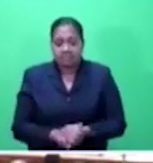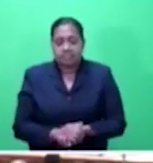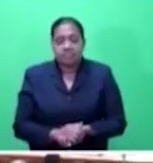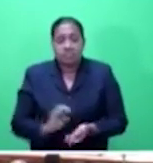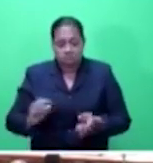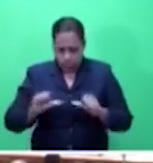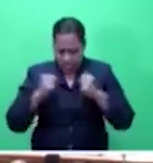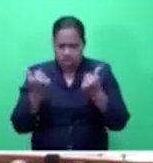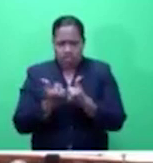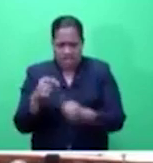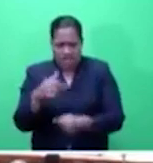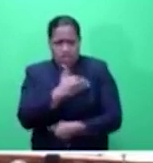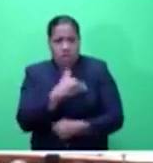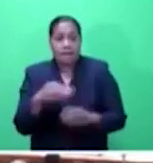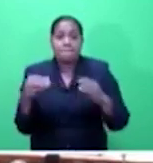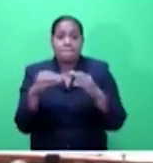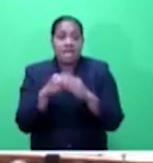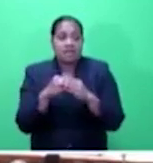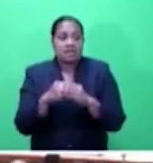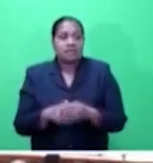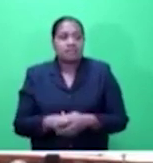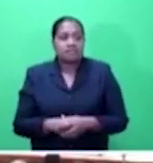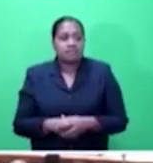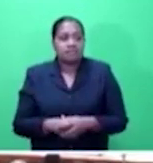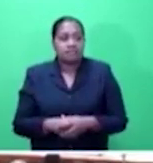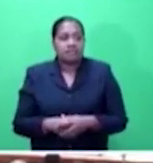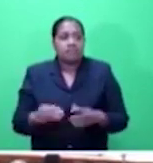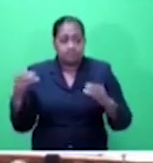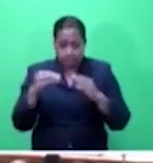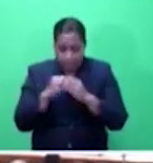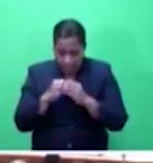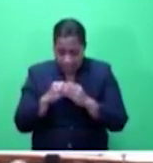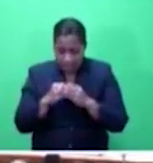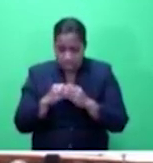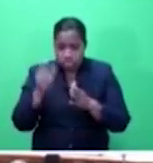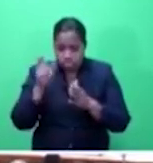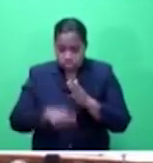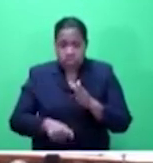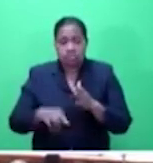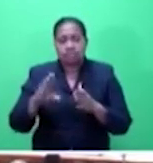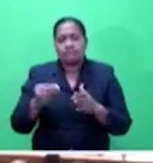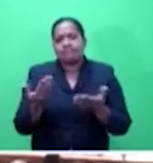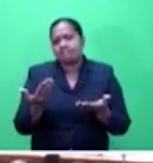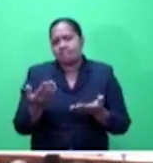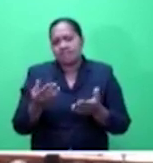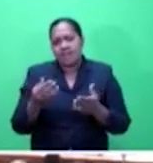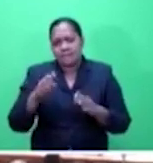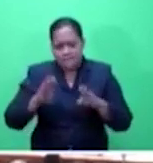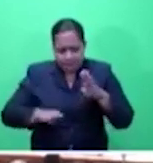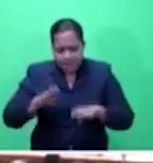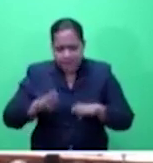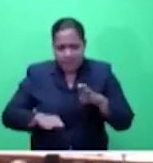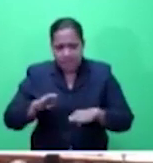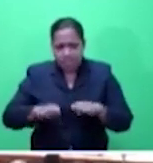this morning with the banks. Banks will also waive all charges on minimum balance in customers' accounts and remove the minimum